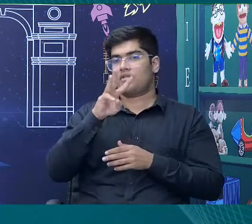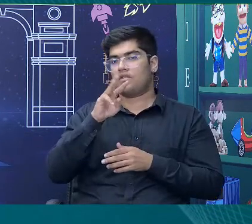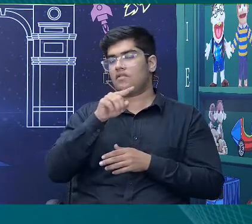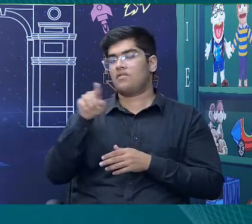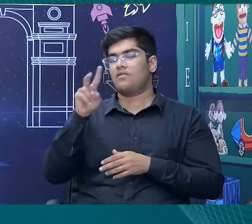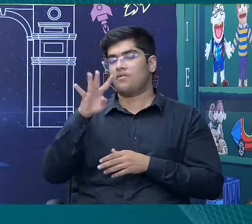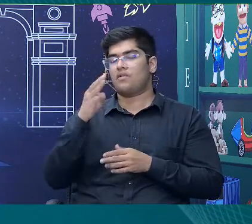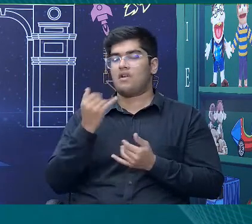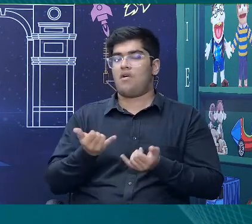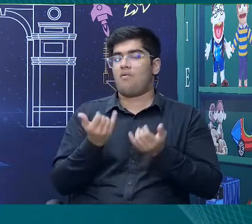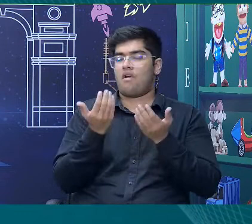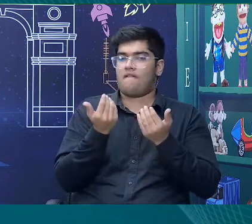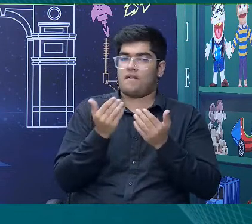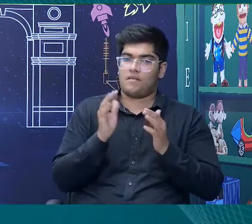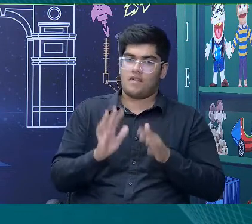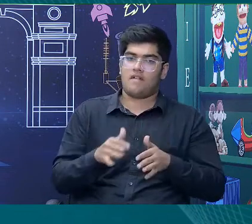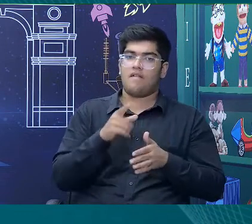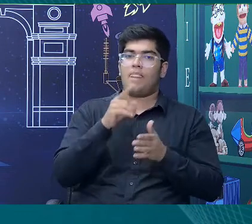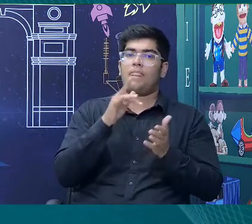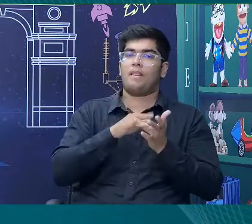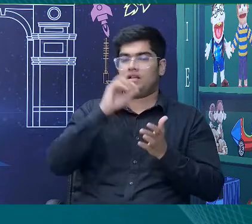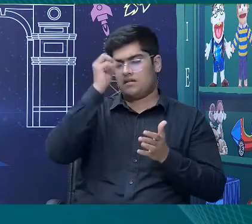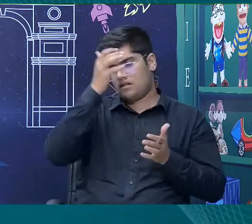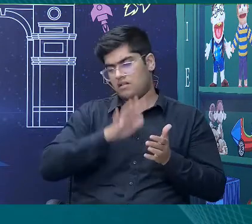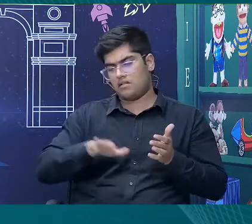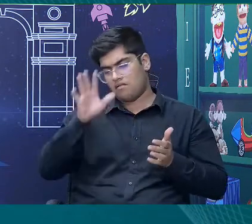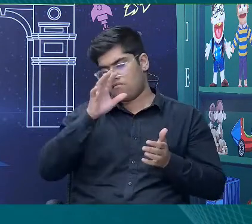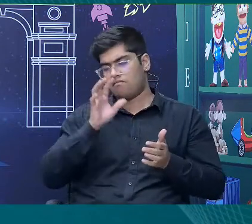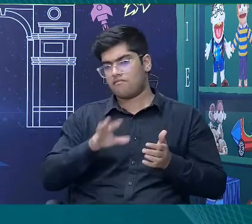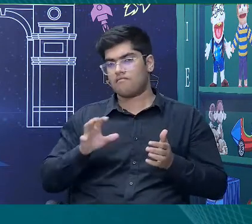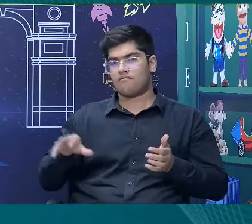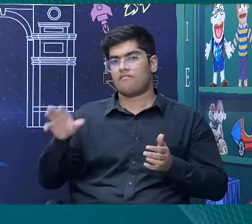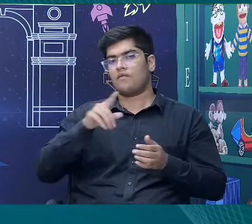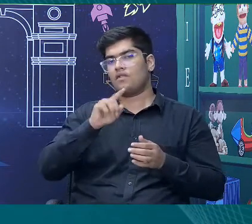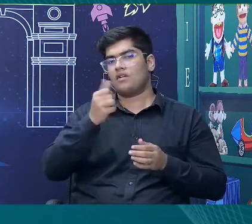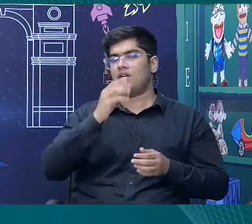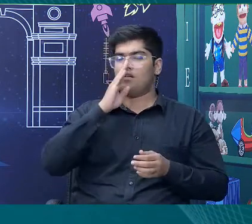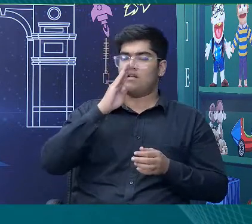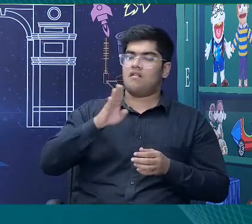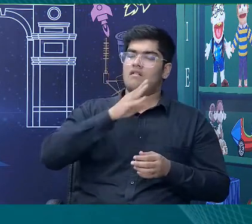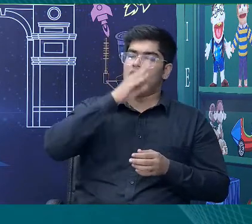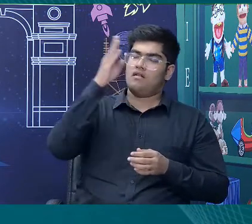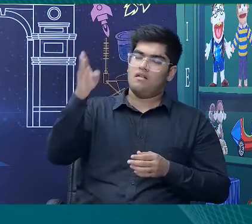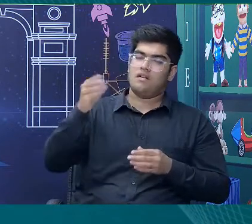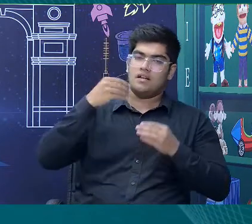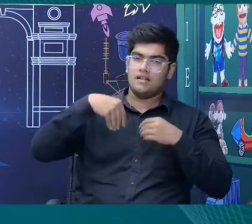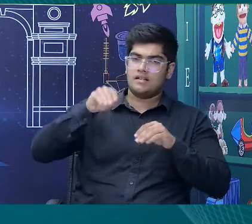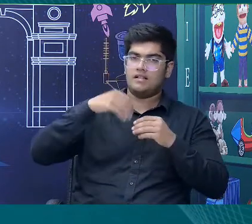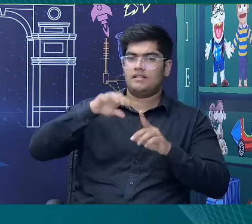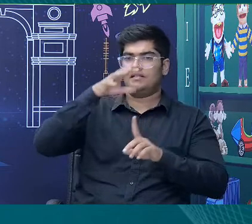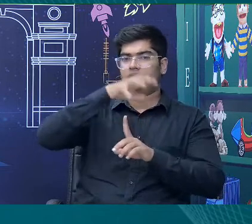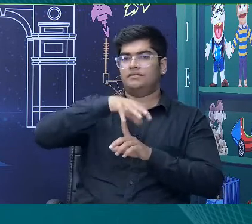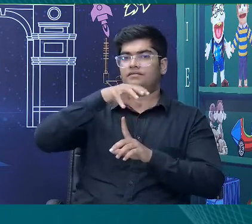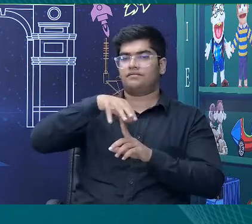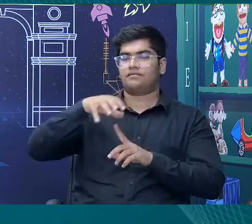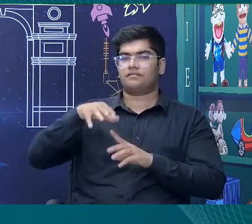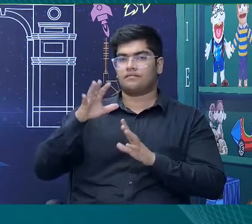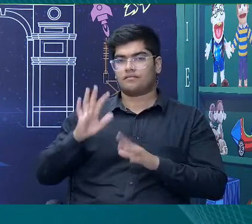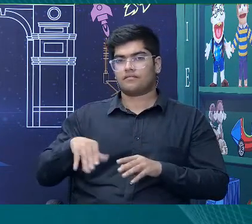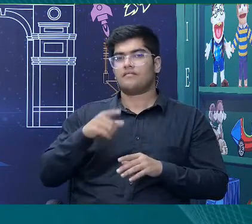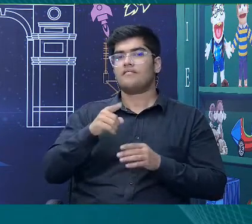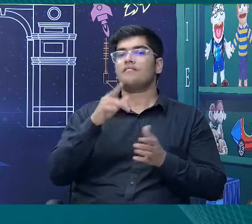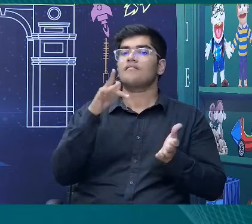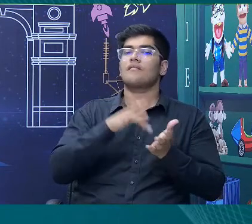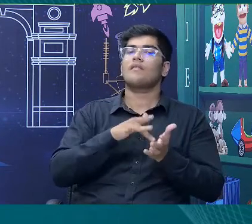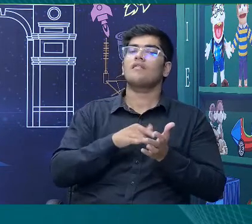2023 and 24 are available throughout the country, and you can directly purchase these books from the sales counters